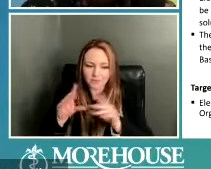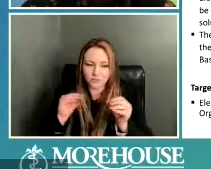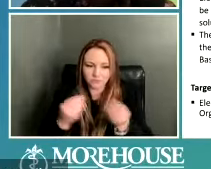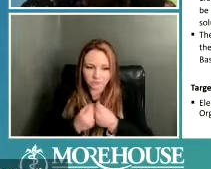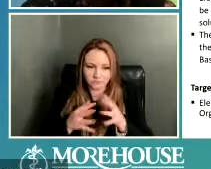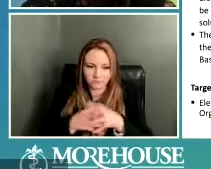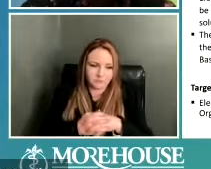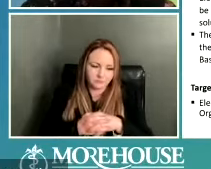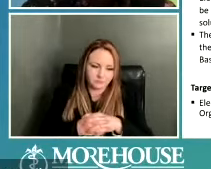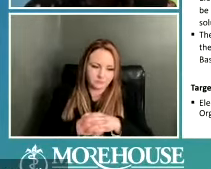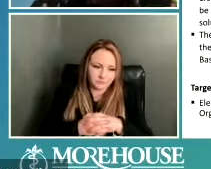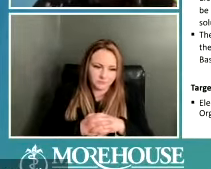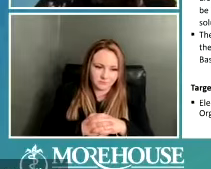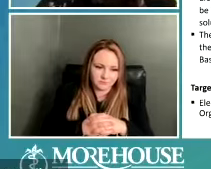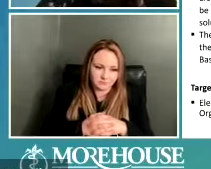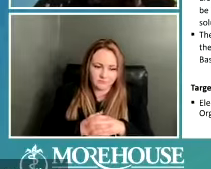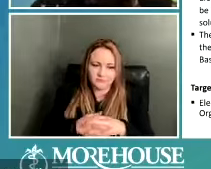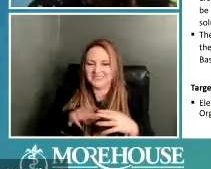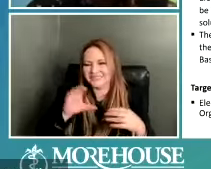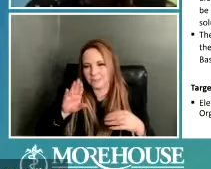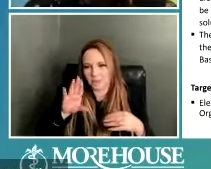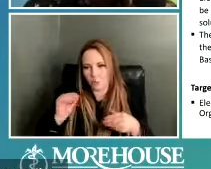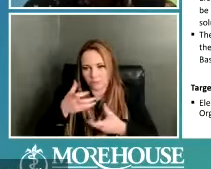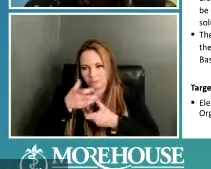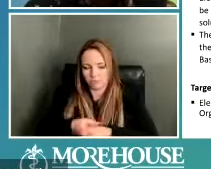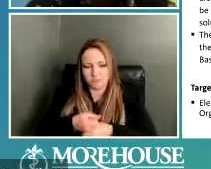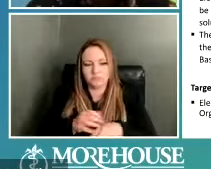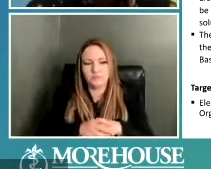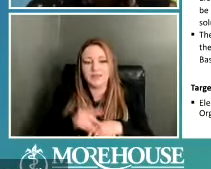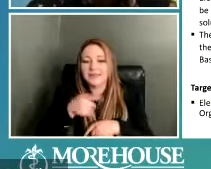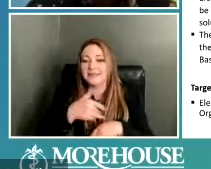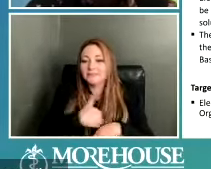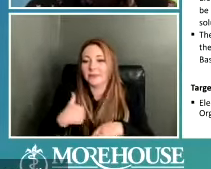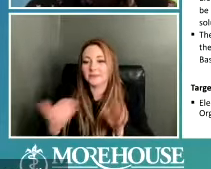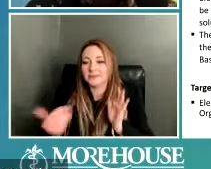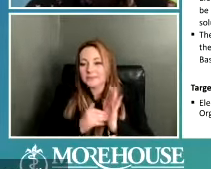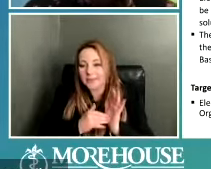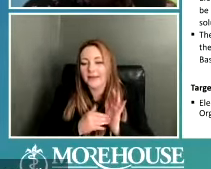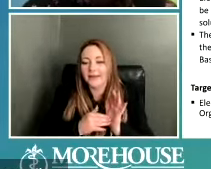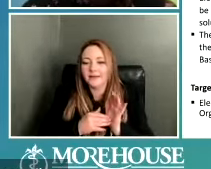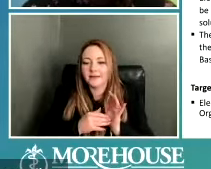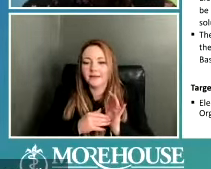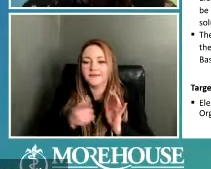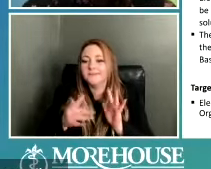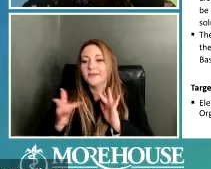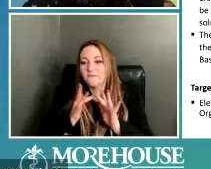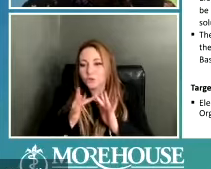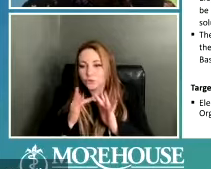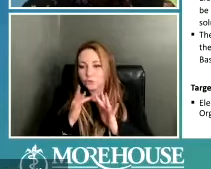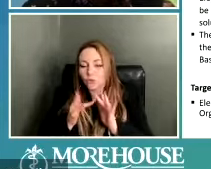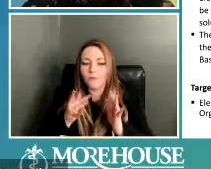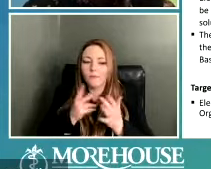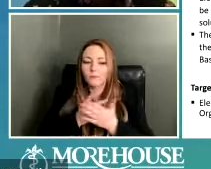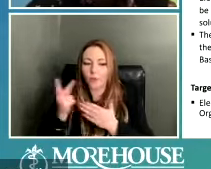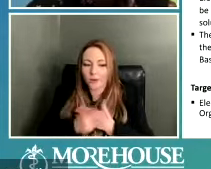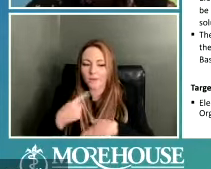officials and our community-based organized members to work together. And these members, again, have come, this is a virtual program that